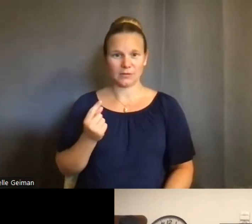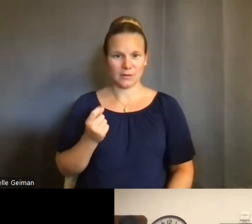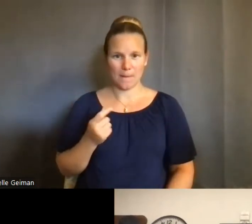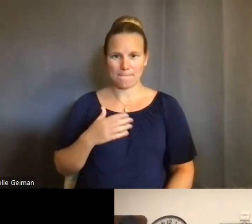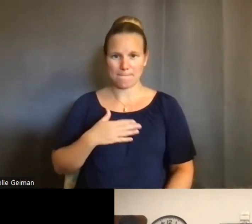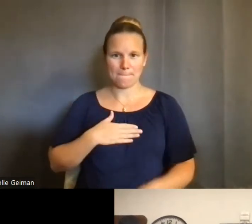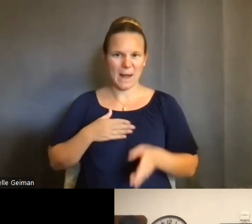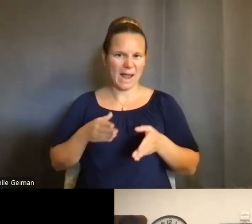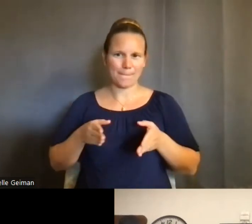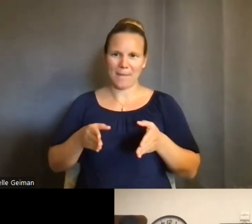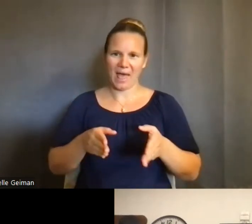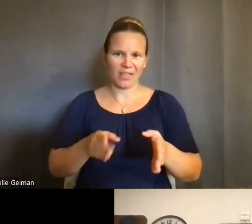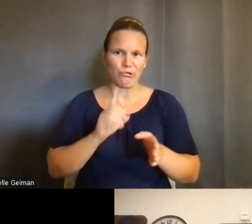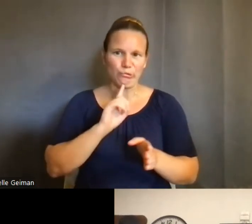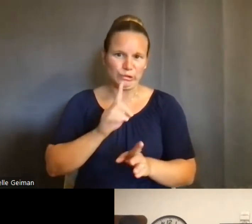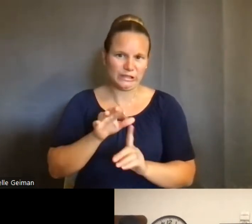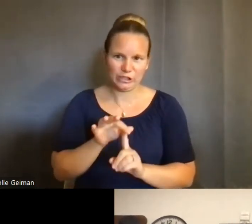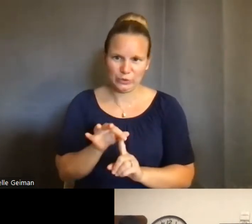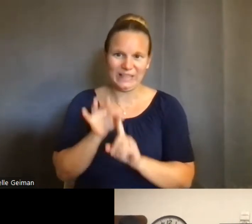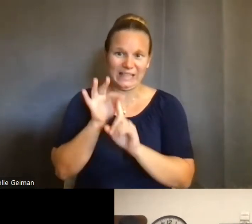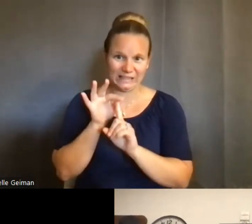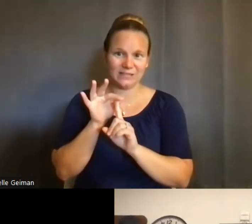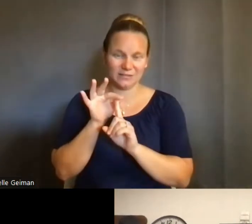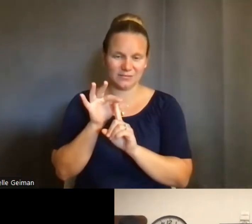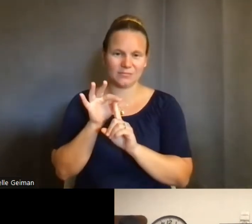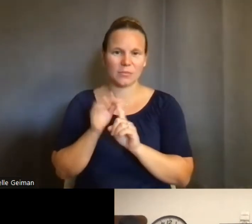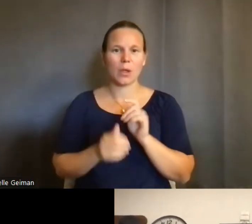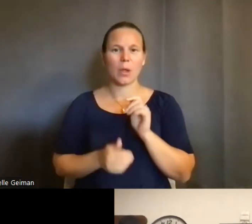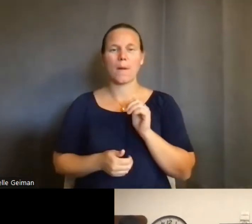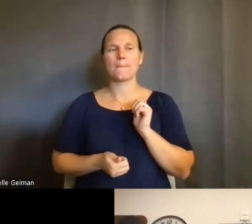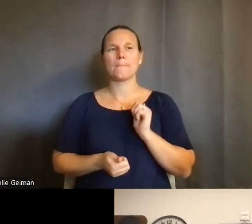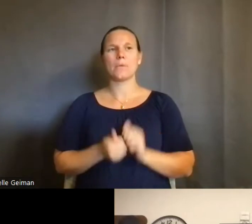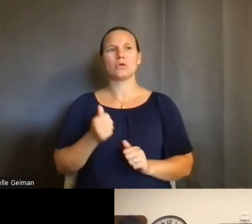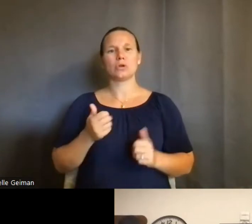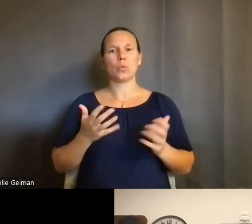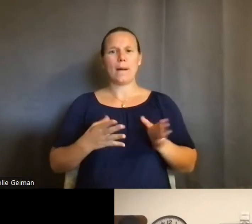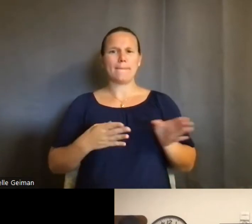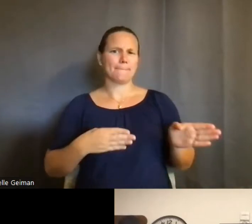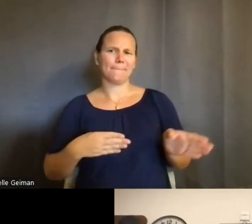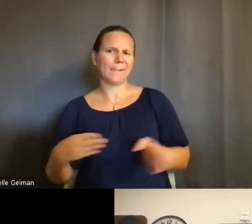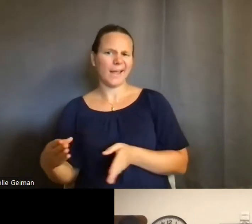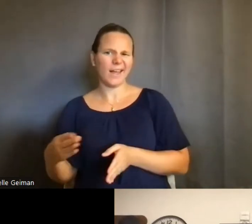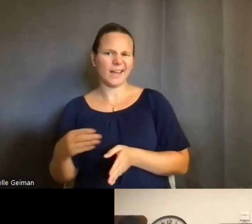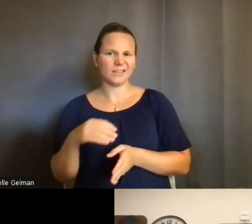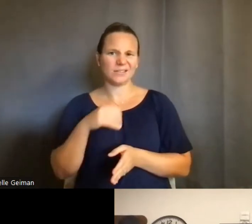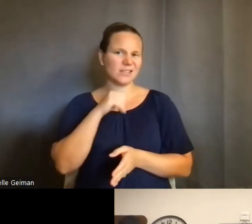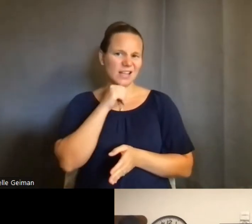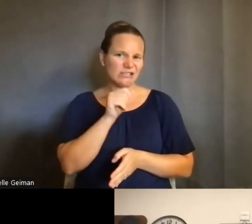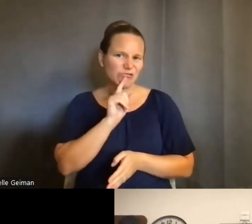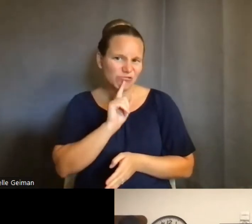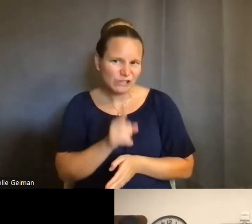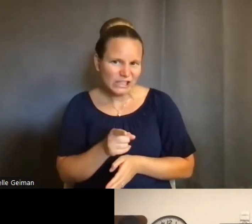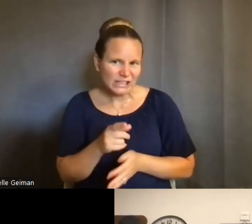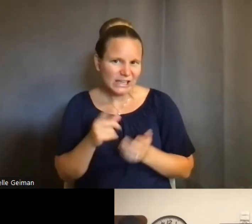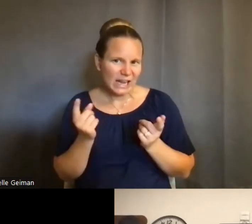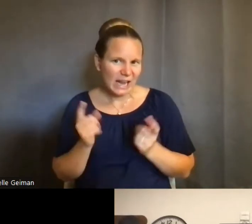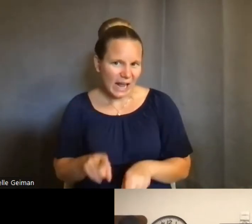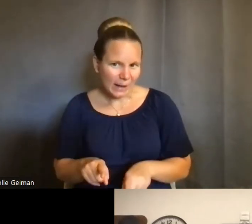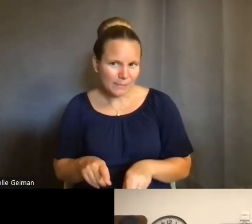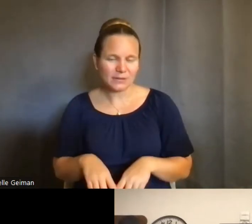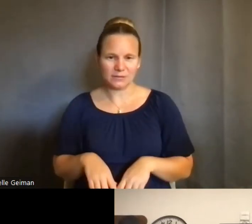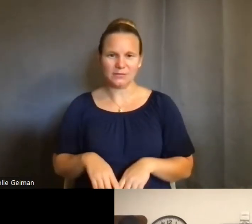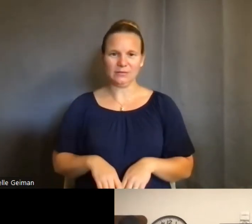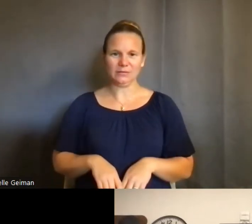was unique. Yeah, I mean, most people have what you planned for usually doesn't wind up being what you wind up doing,